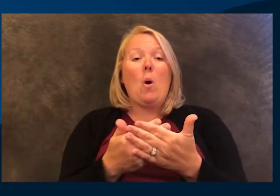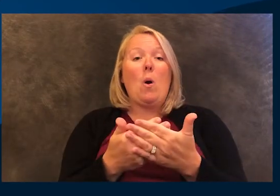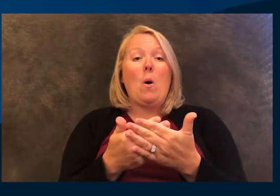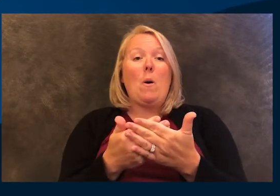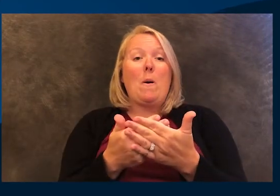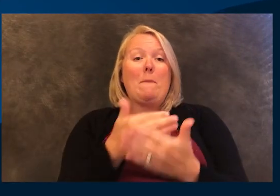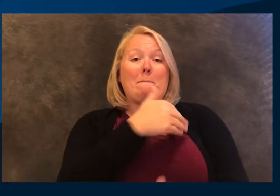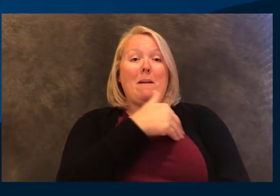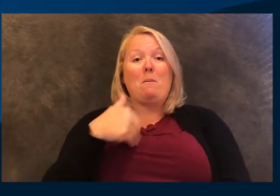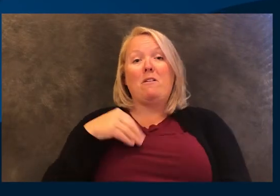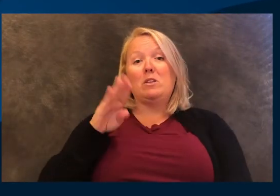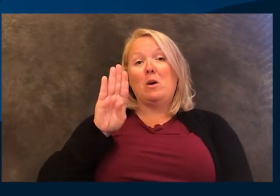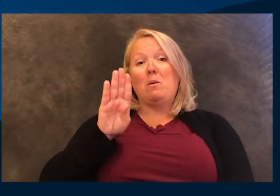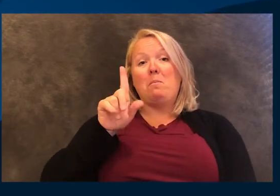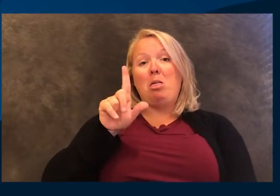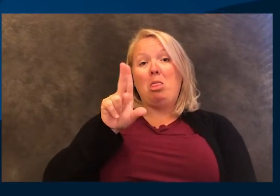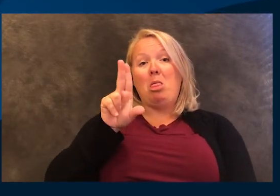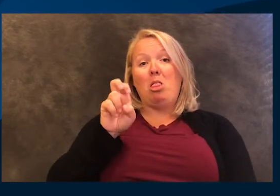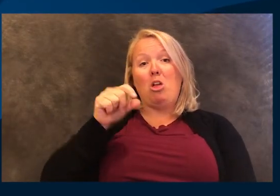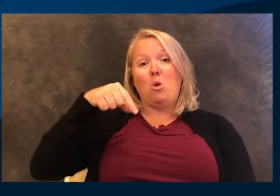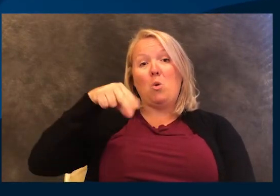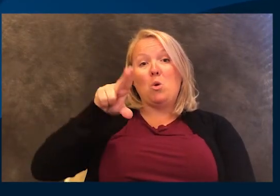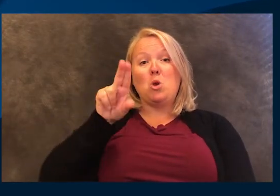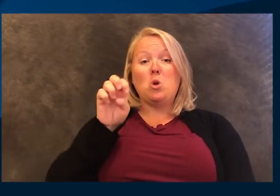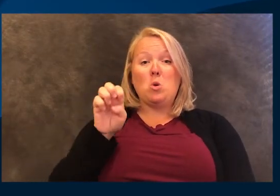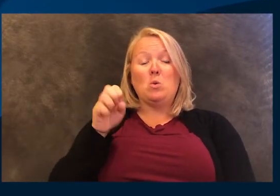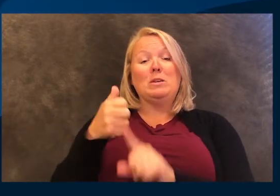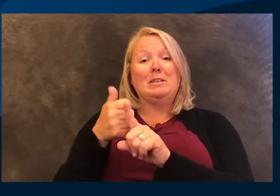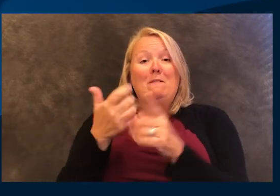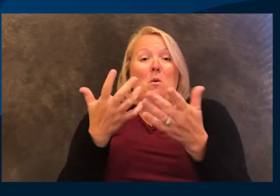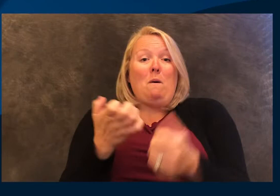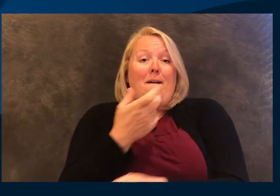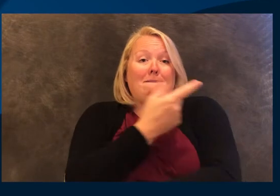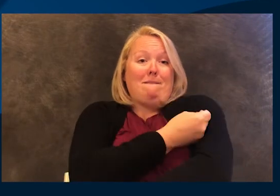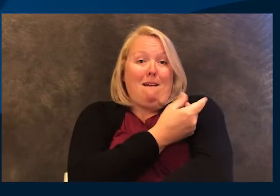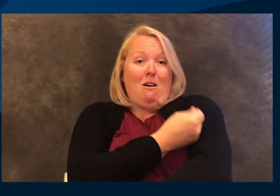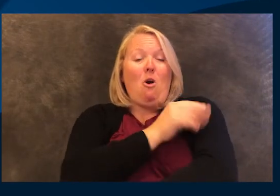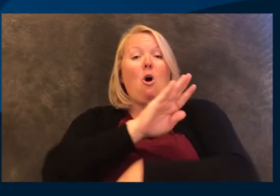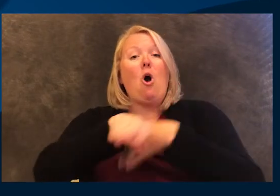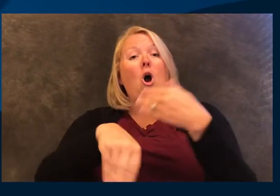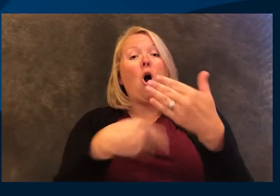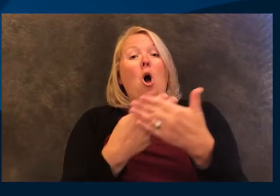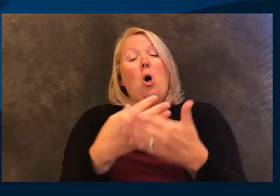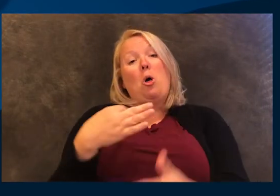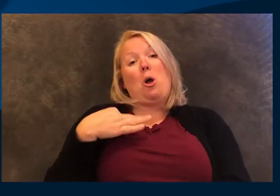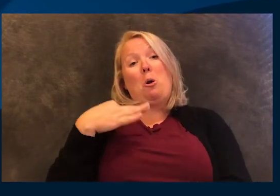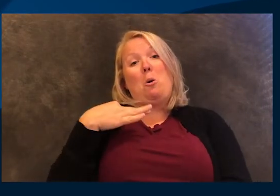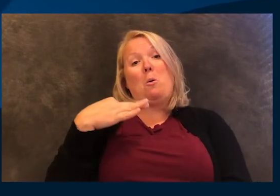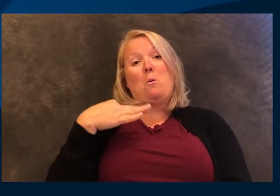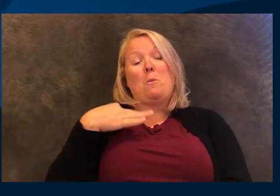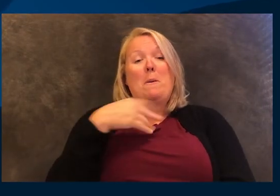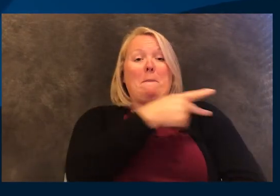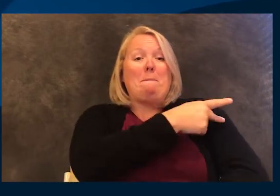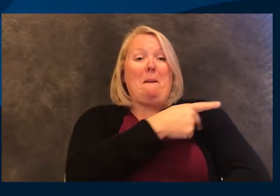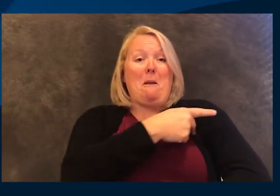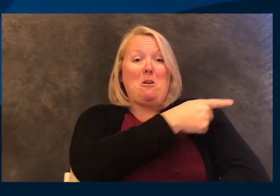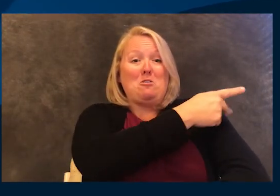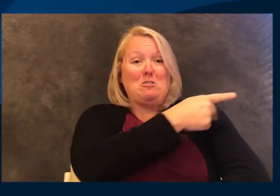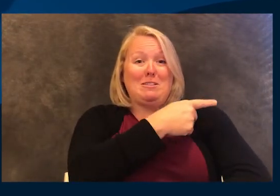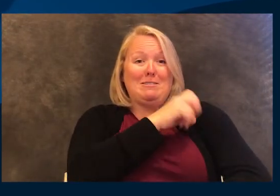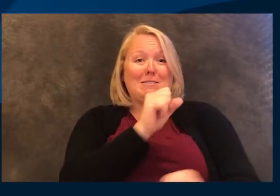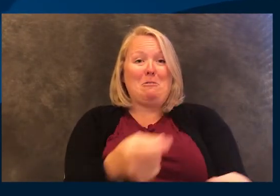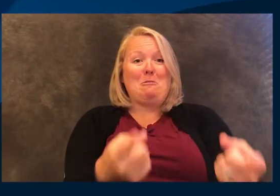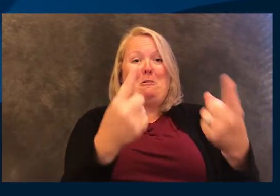who have indicated that they wanted to get their vaccine. We've also invited all eligible Michigan Medicine patients to come in and get